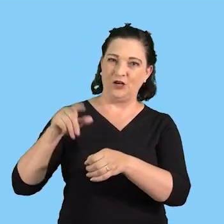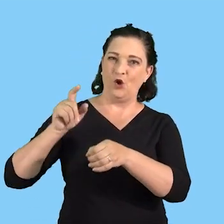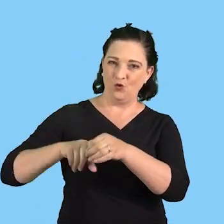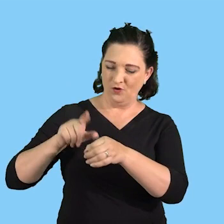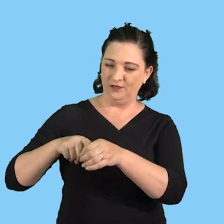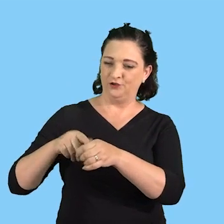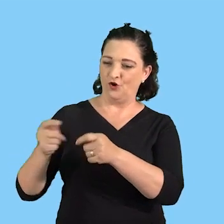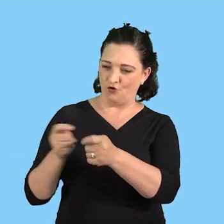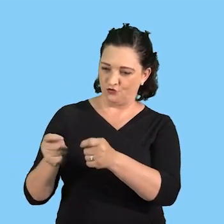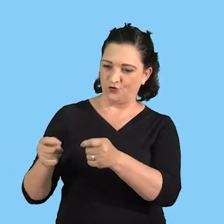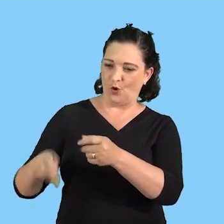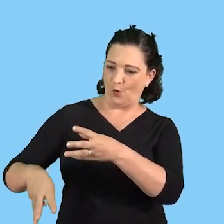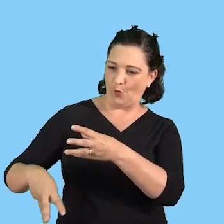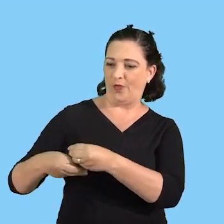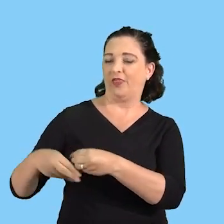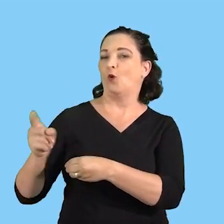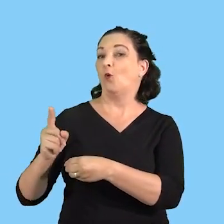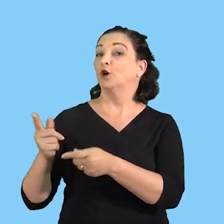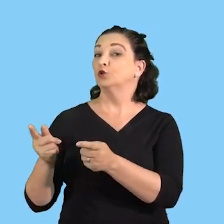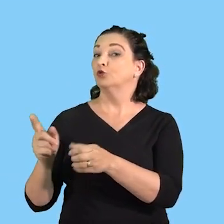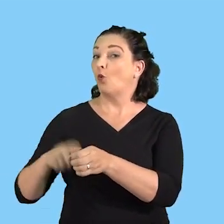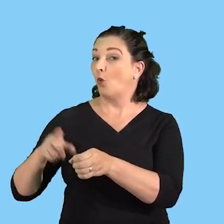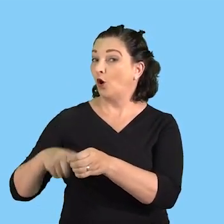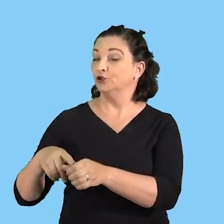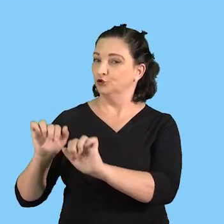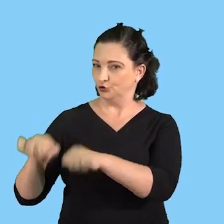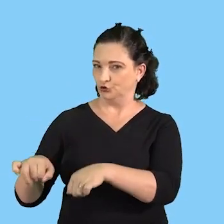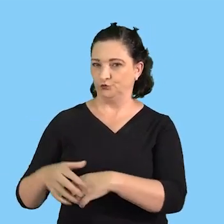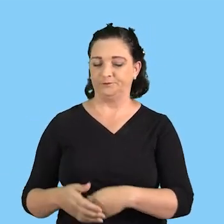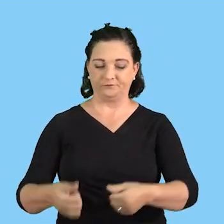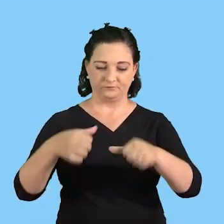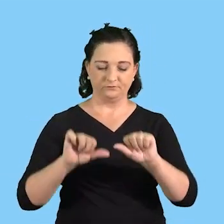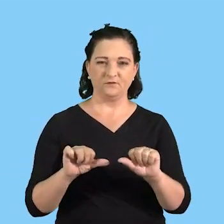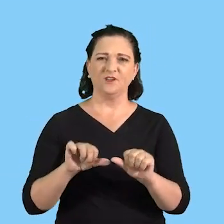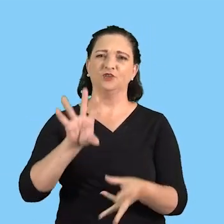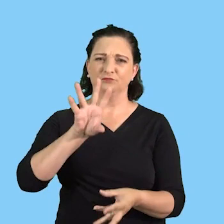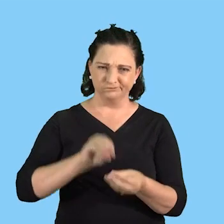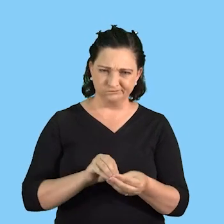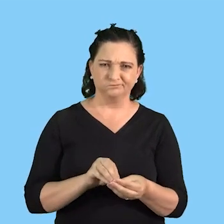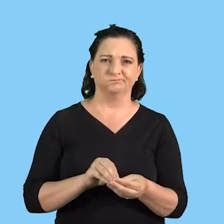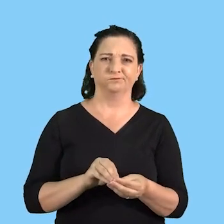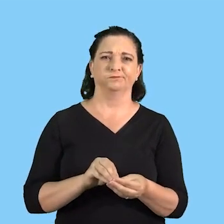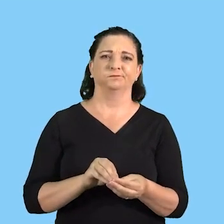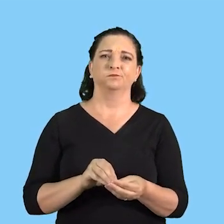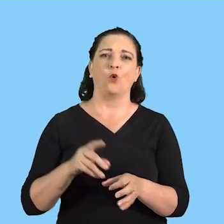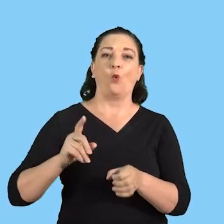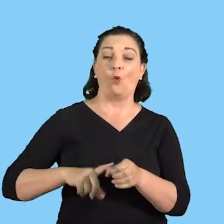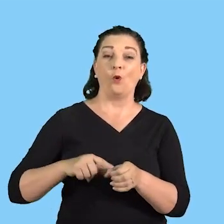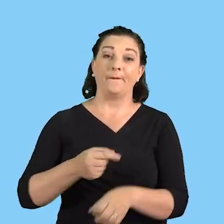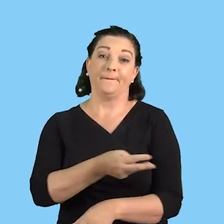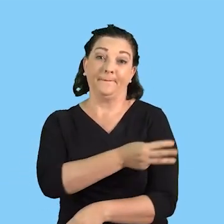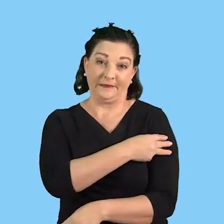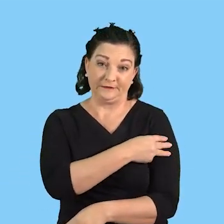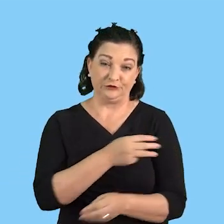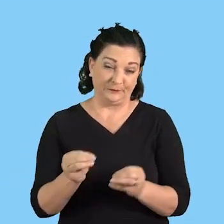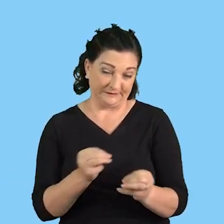quality assurance. We will then look at the total quality management, and then finally, we will look at